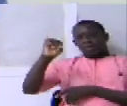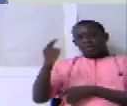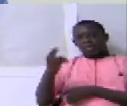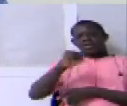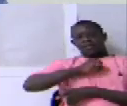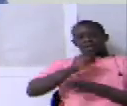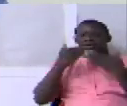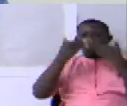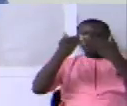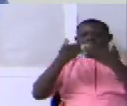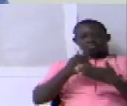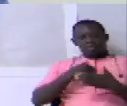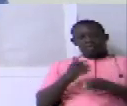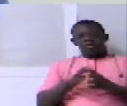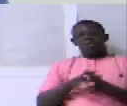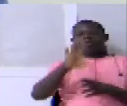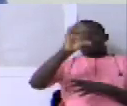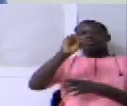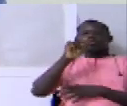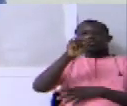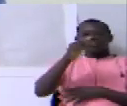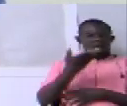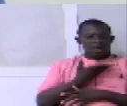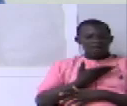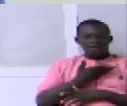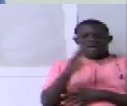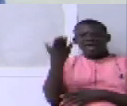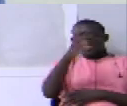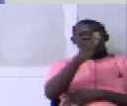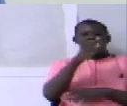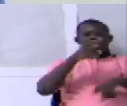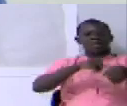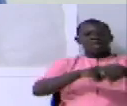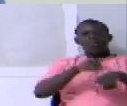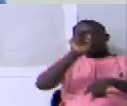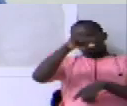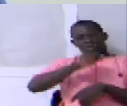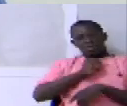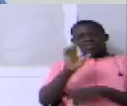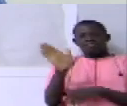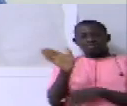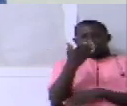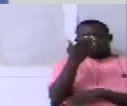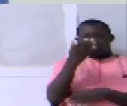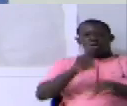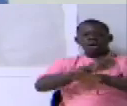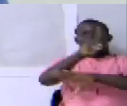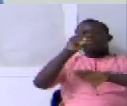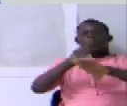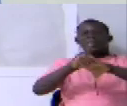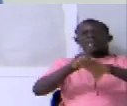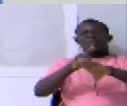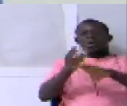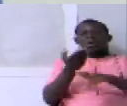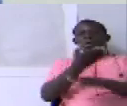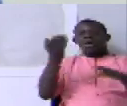Did you at any point in time go to the place where the tortures took